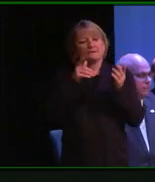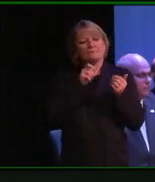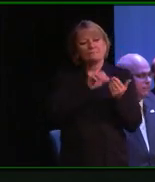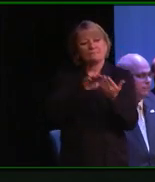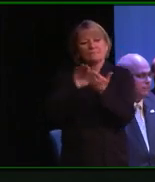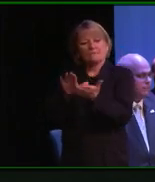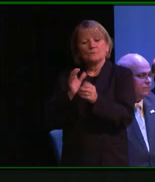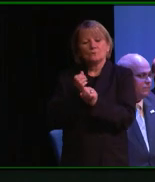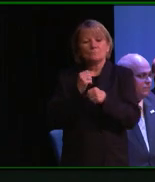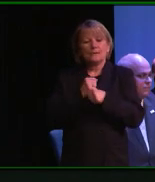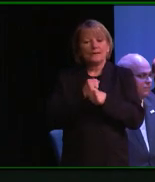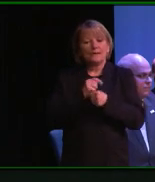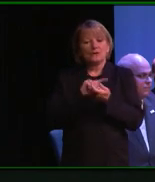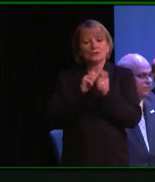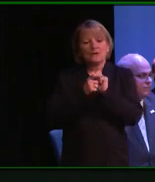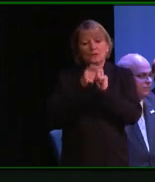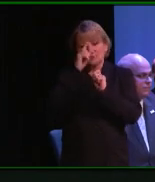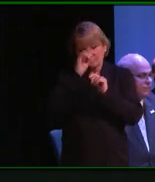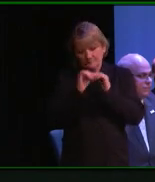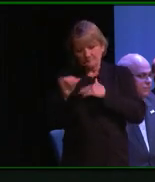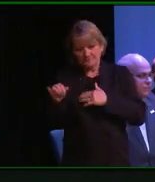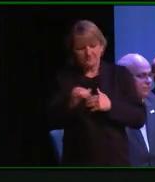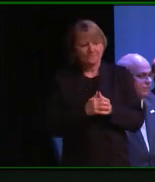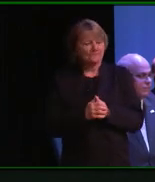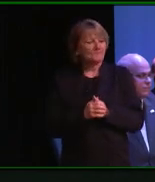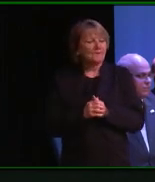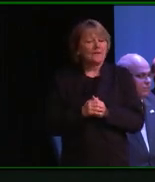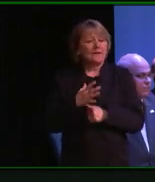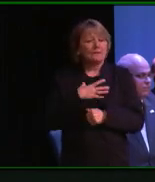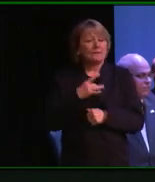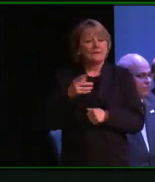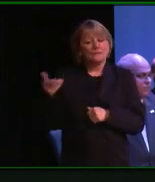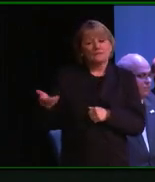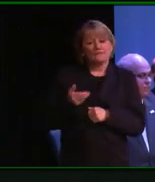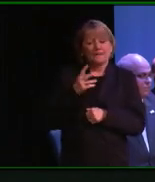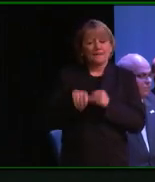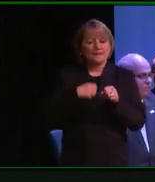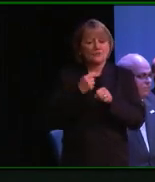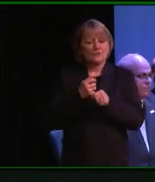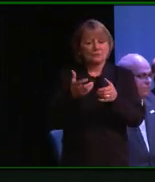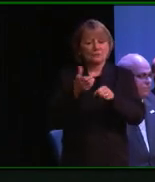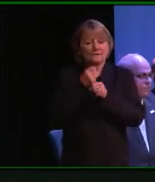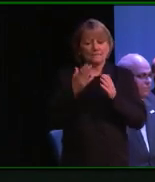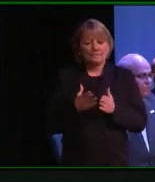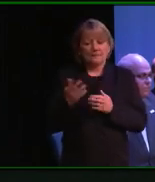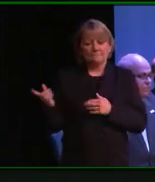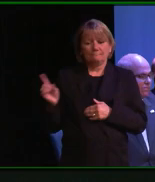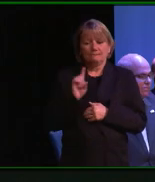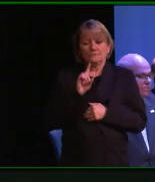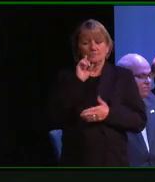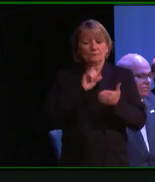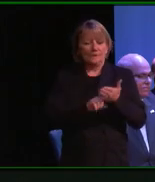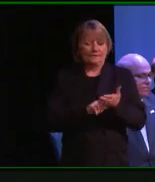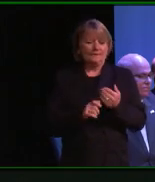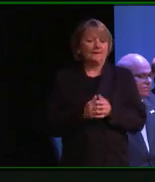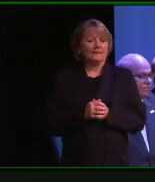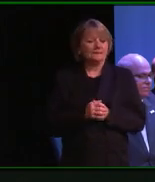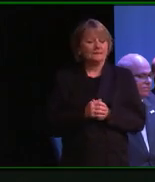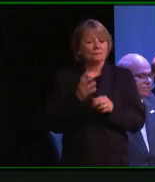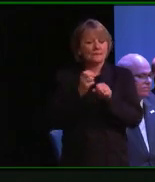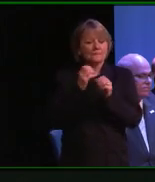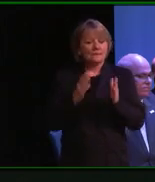lasting change. I would like to invite this year's recipient to the stage to be recognized.